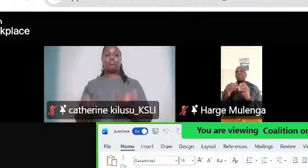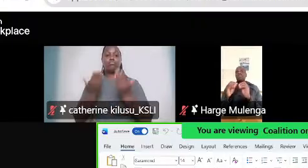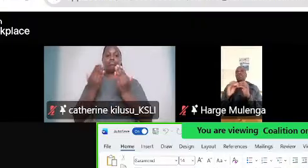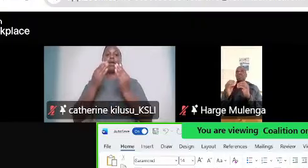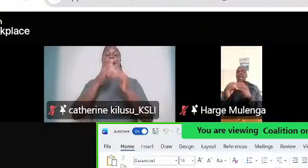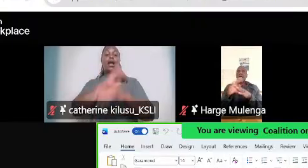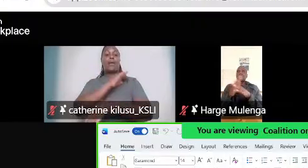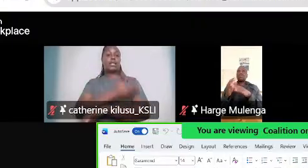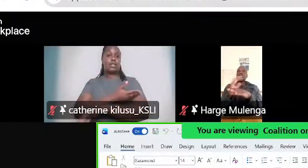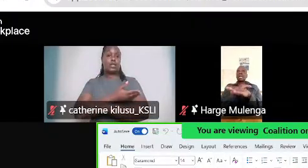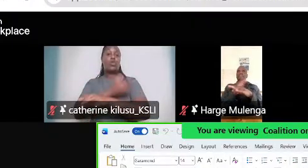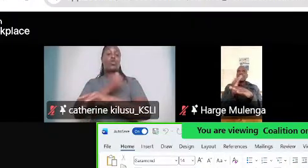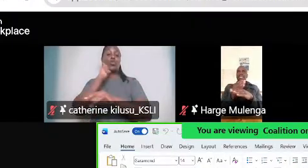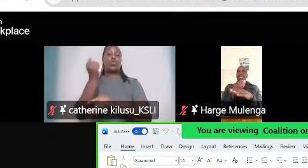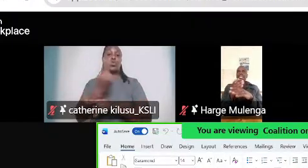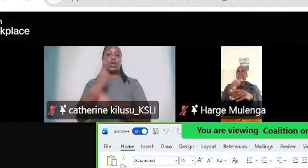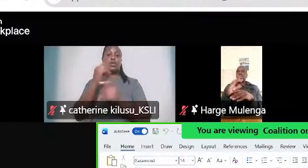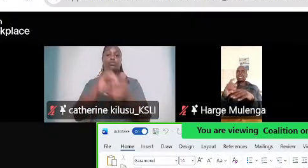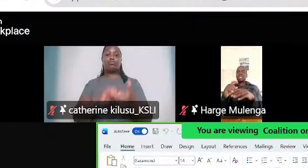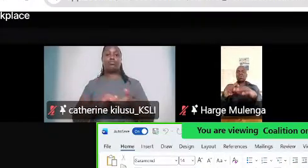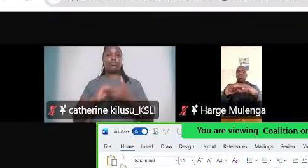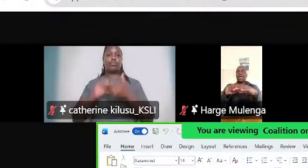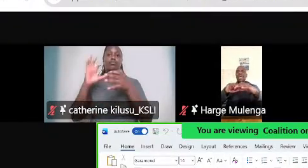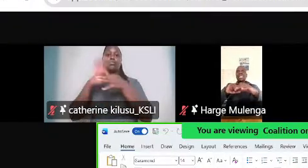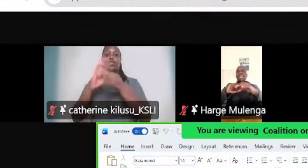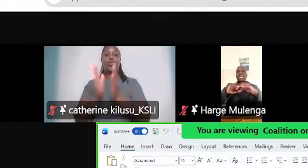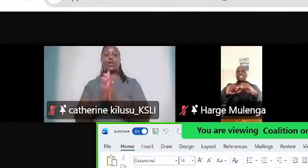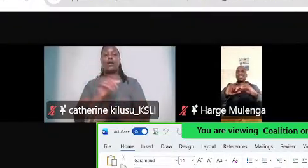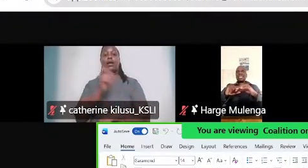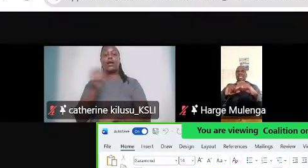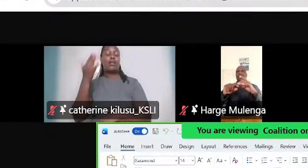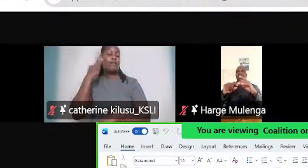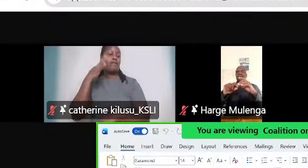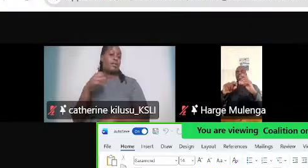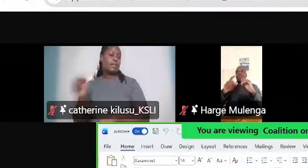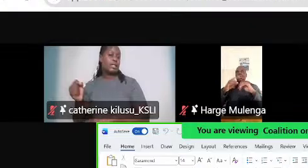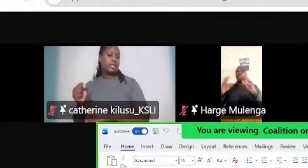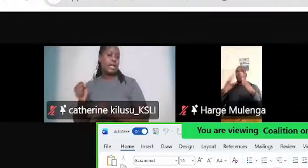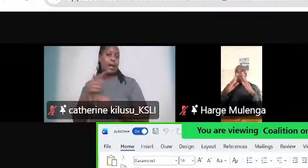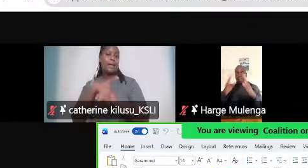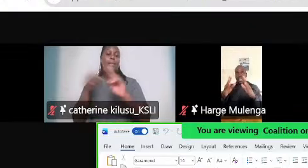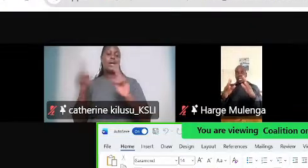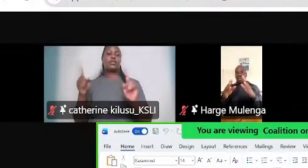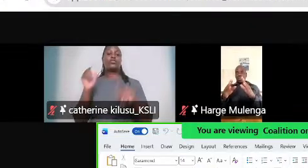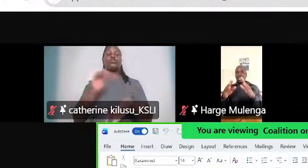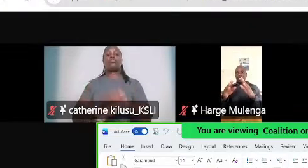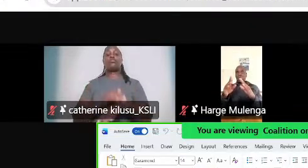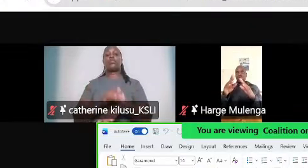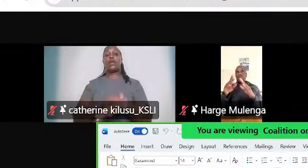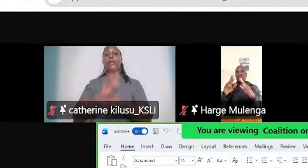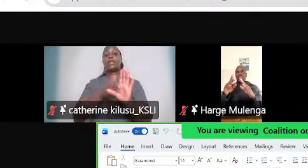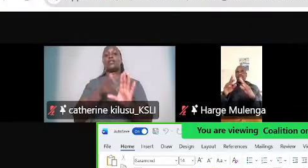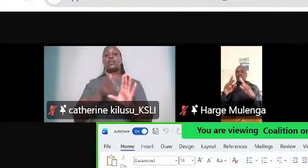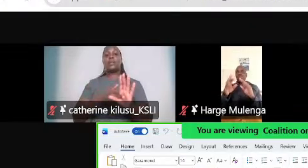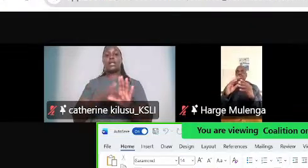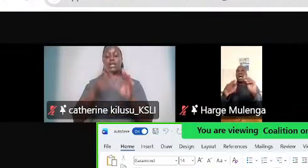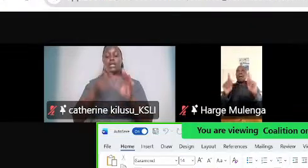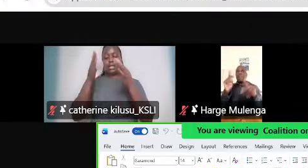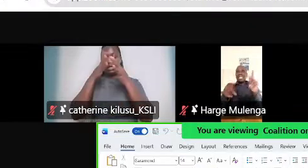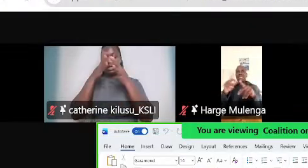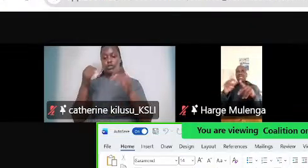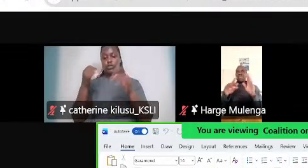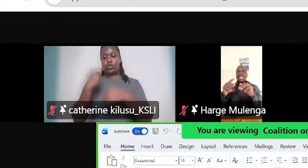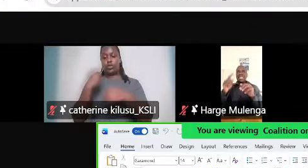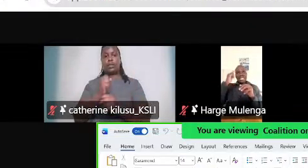to engage collaboratively with other feminist and women's rights movements, but to effectively participate in decision making and